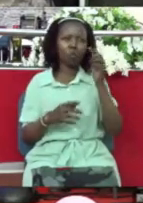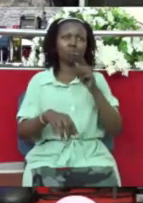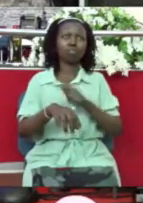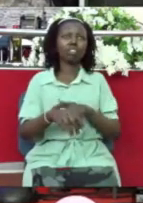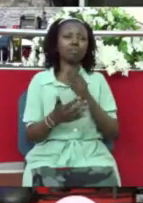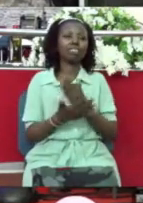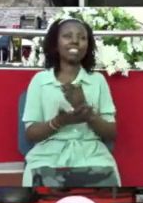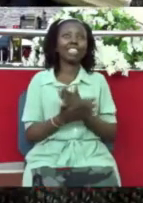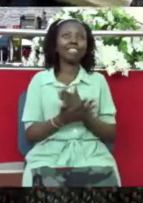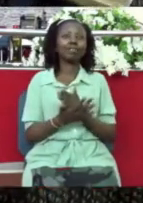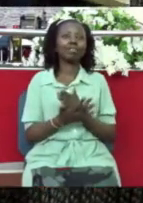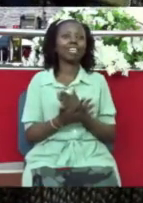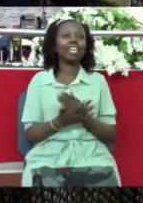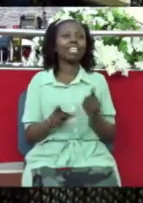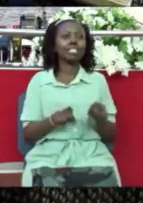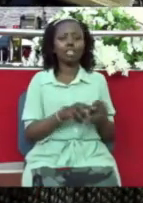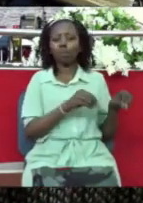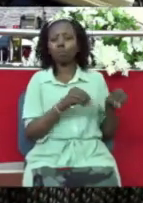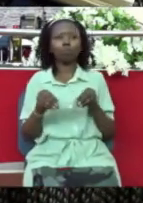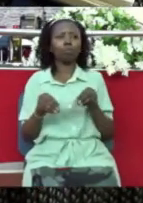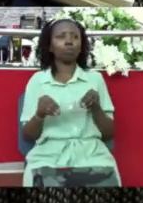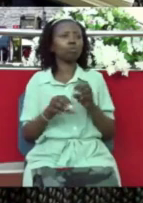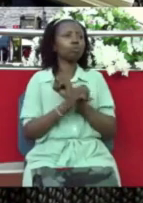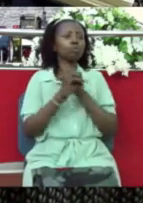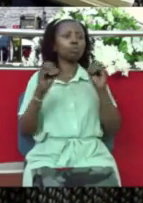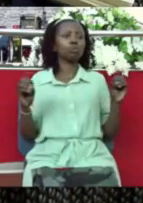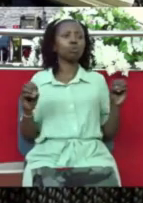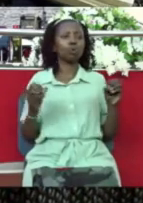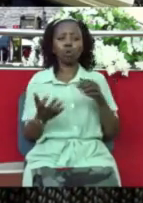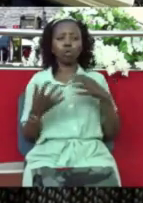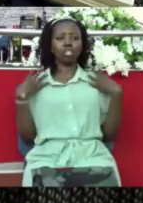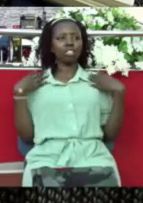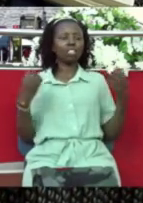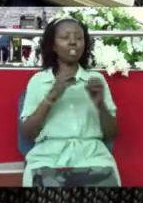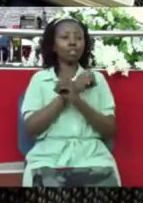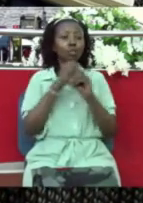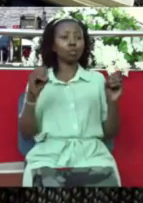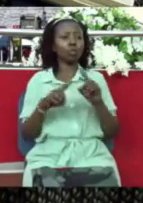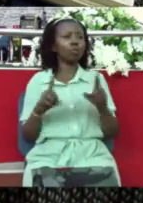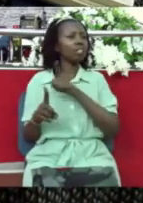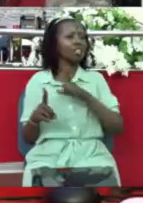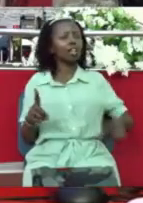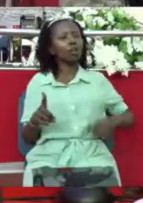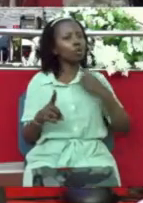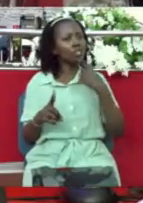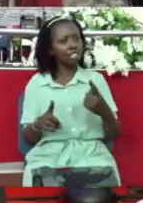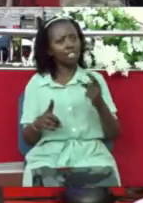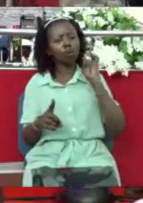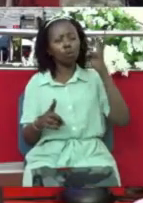paralyzed. We lack strength. But he is telling us, he will strengthen